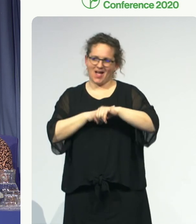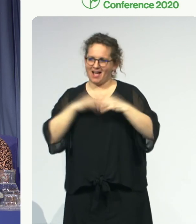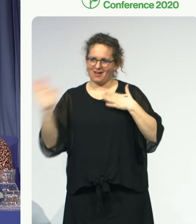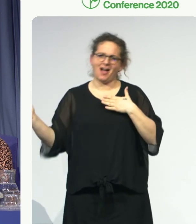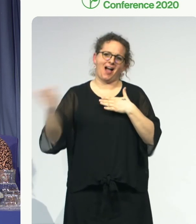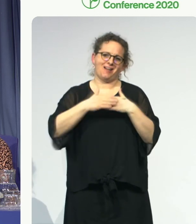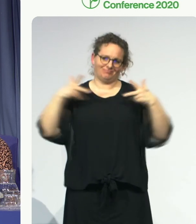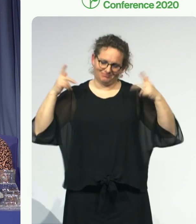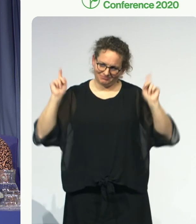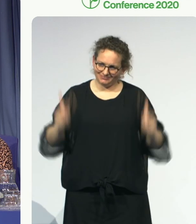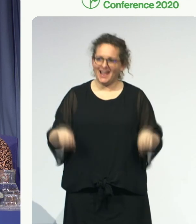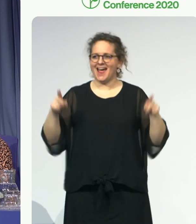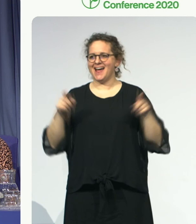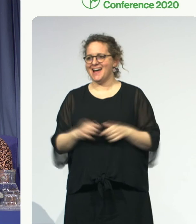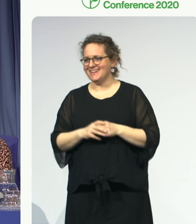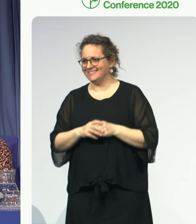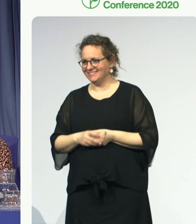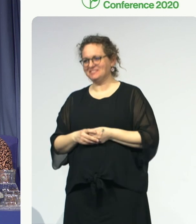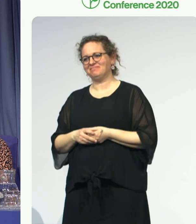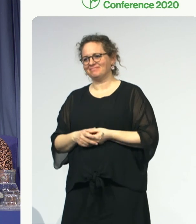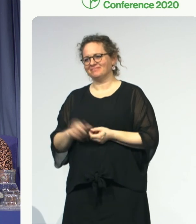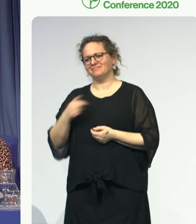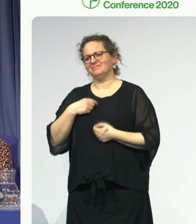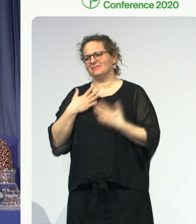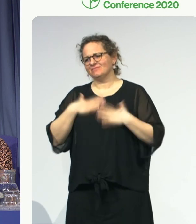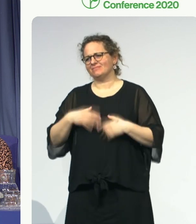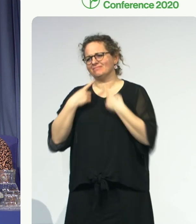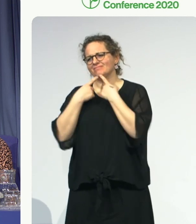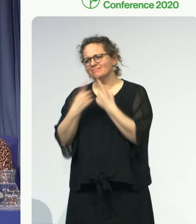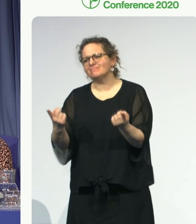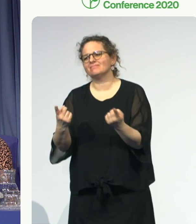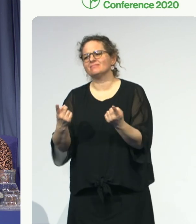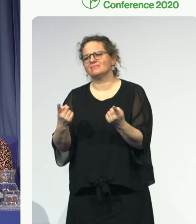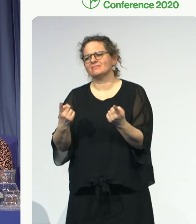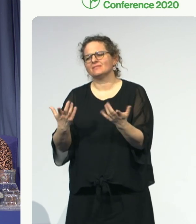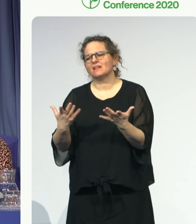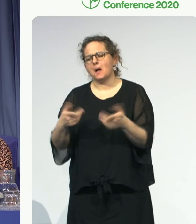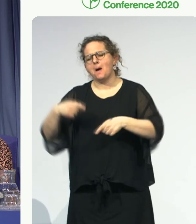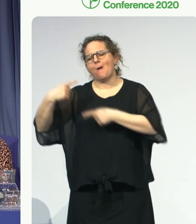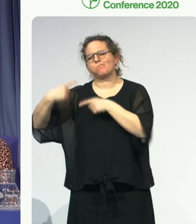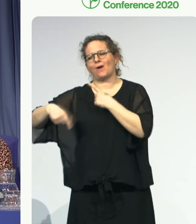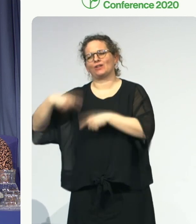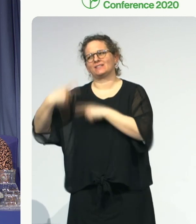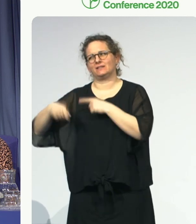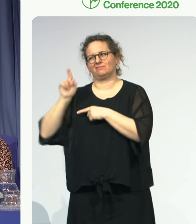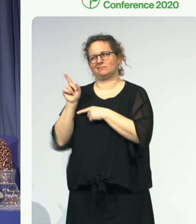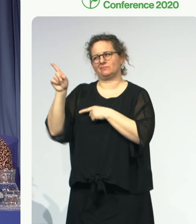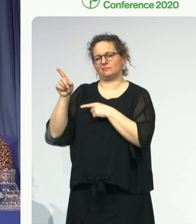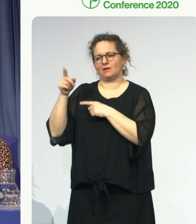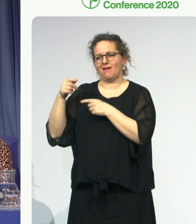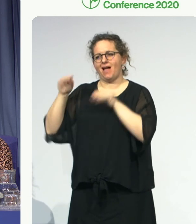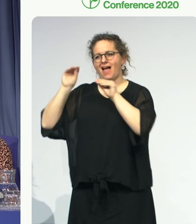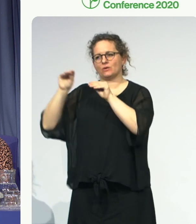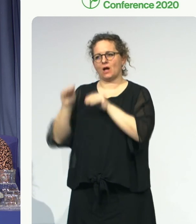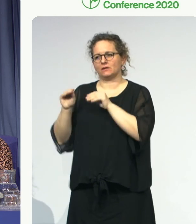will say that USAID has an education policy at which the heart is equality